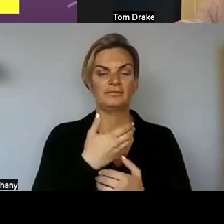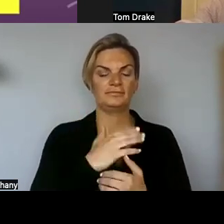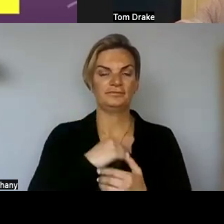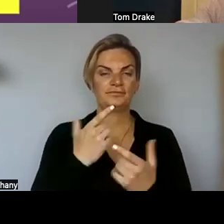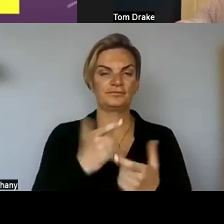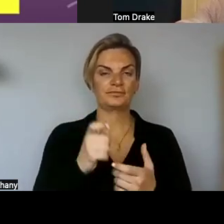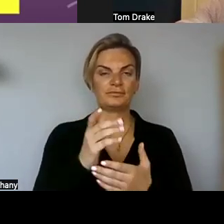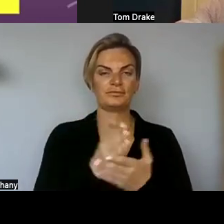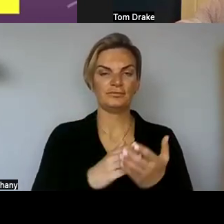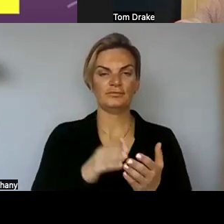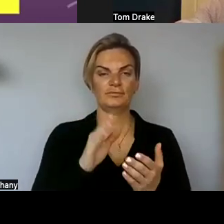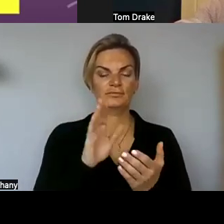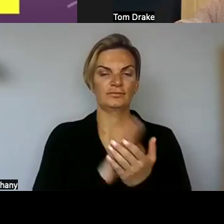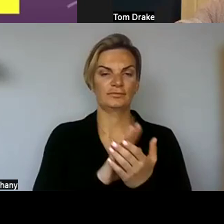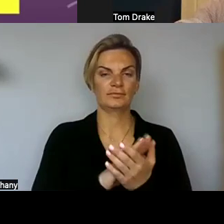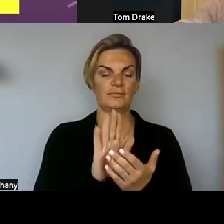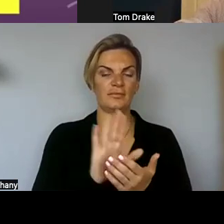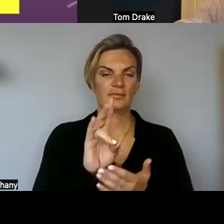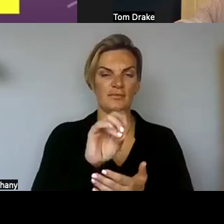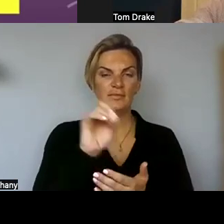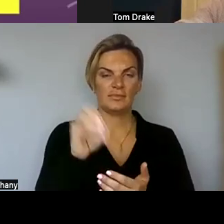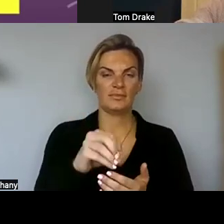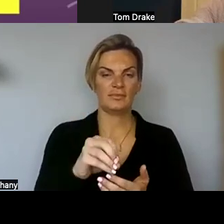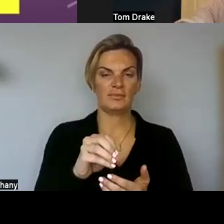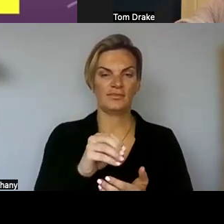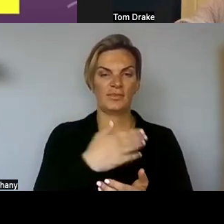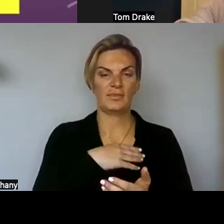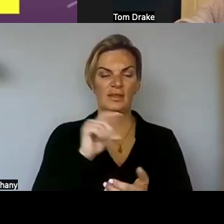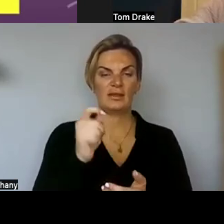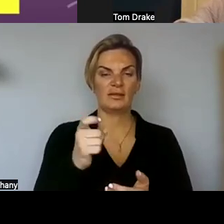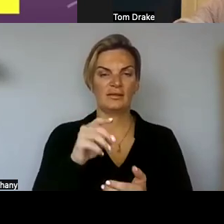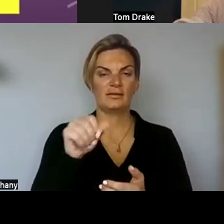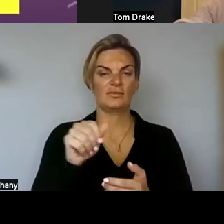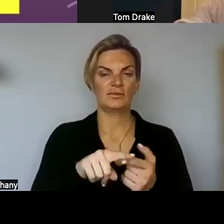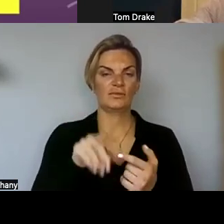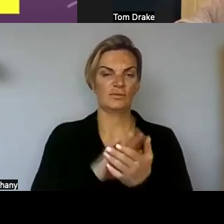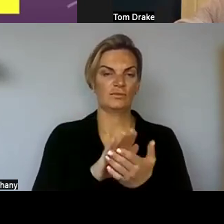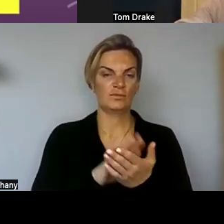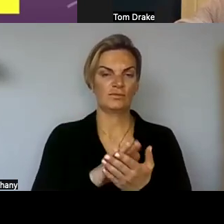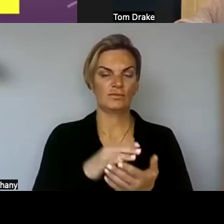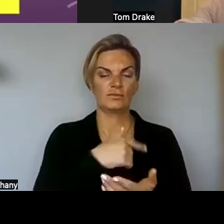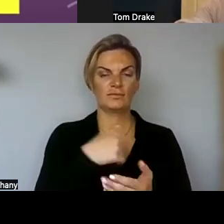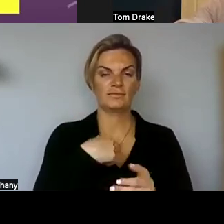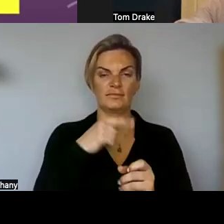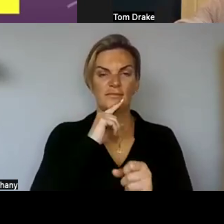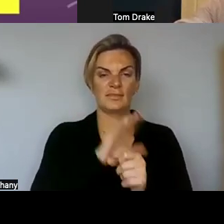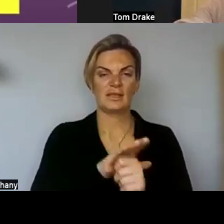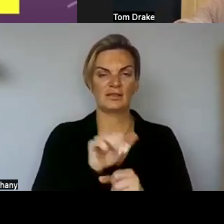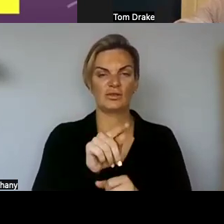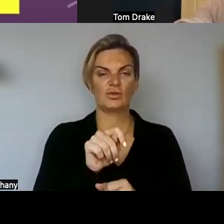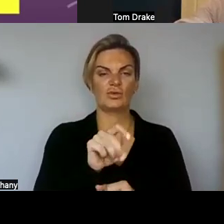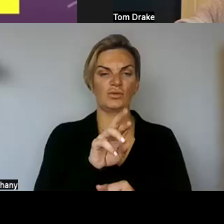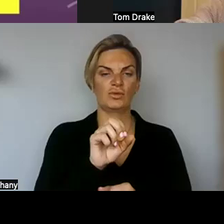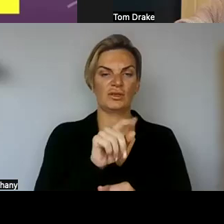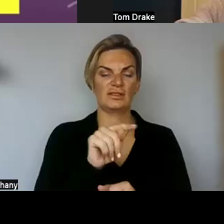is going to the school. Roughly 70% of our taxes go to the school. So I am very committed as a trustee and as a candidate for